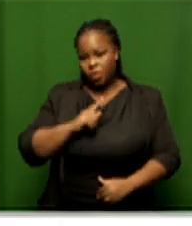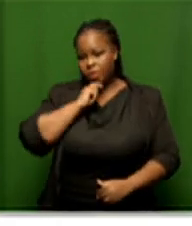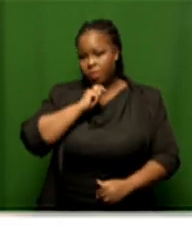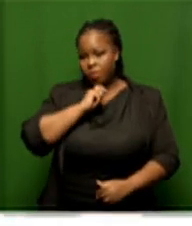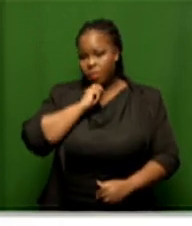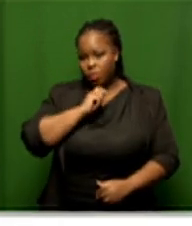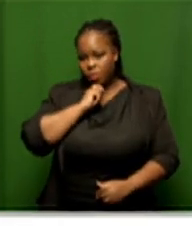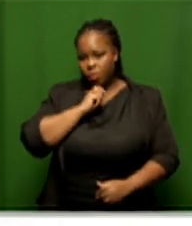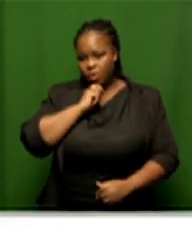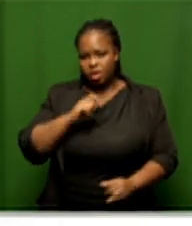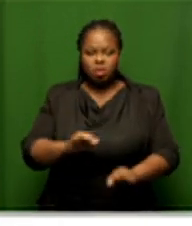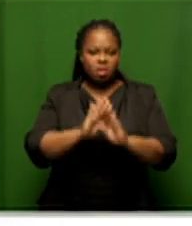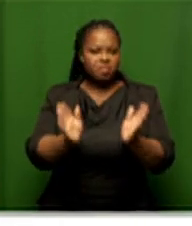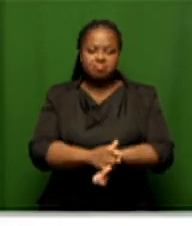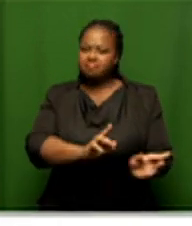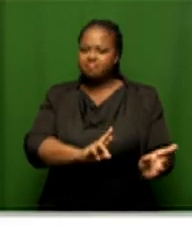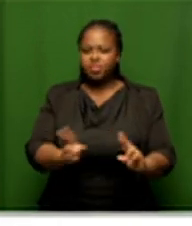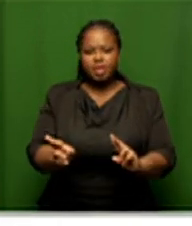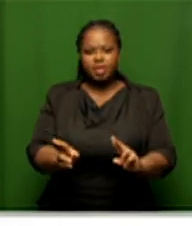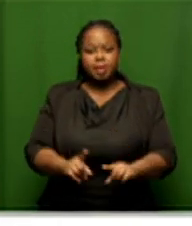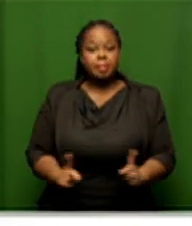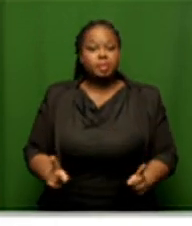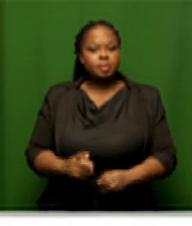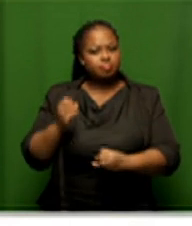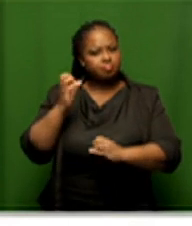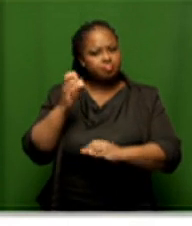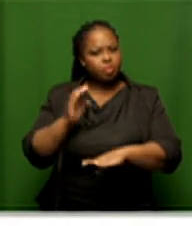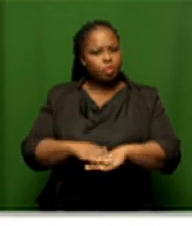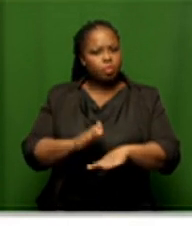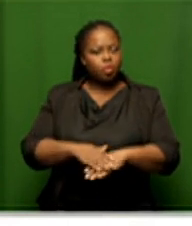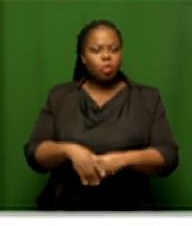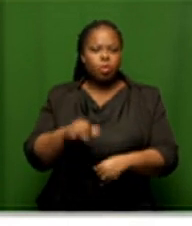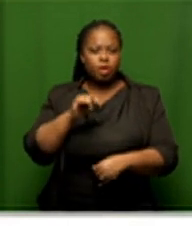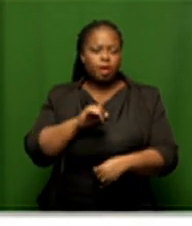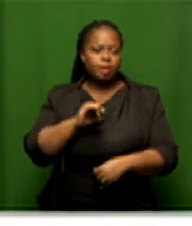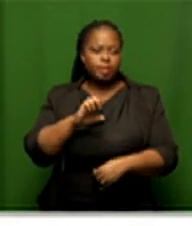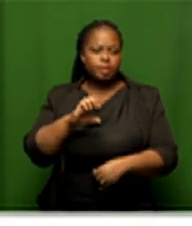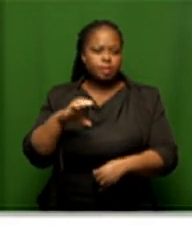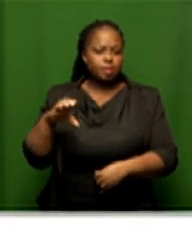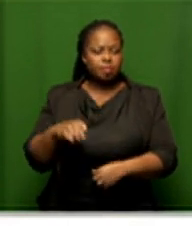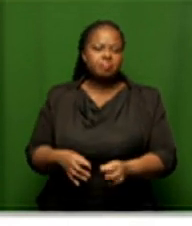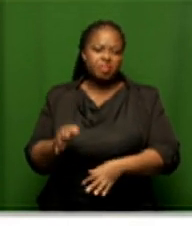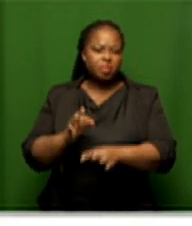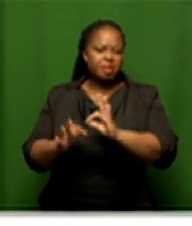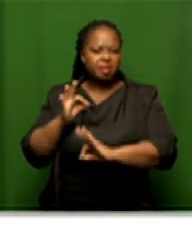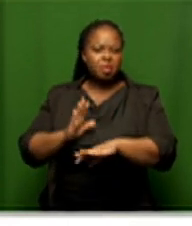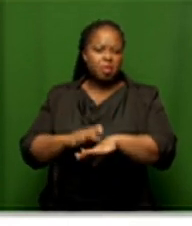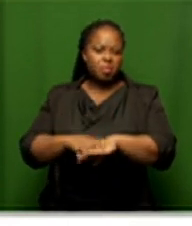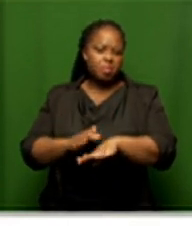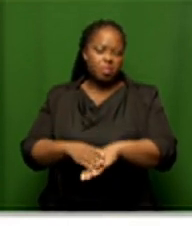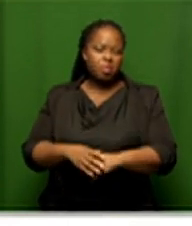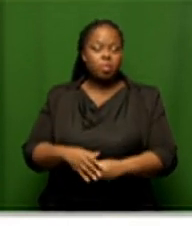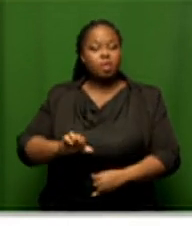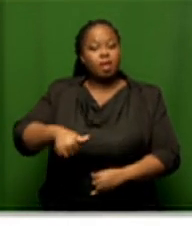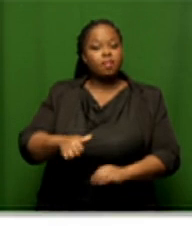this morning. It's all systems go. But of course, we will be chatting with the IEC to get an update from them just